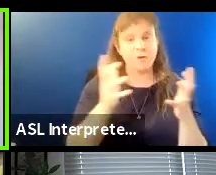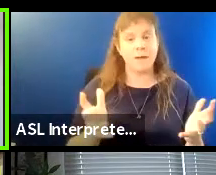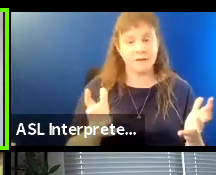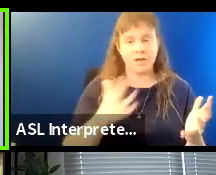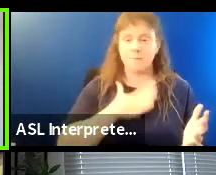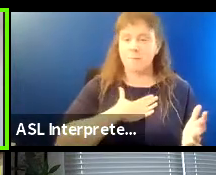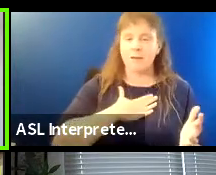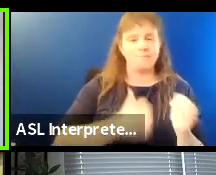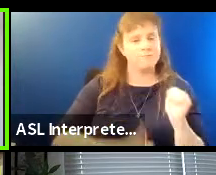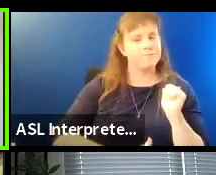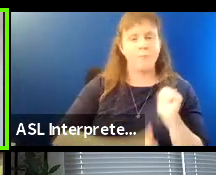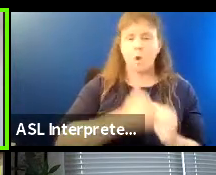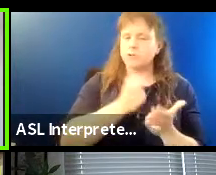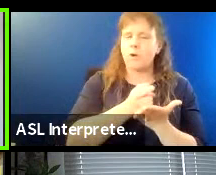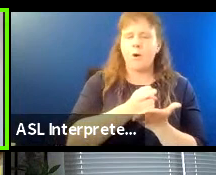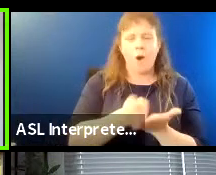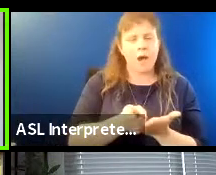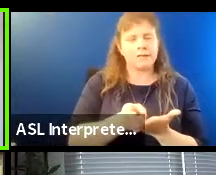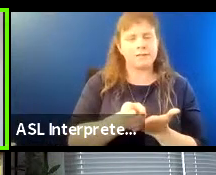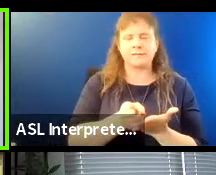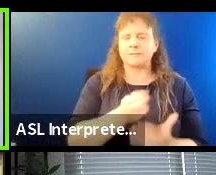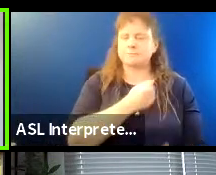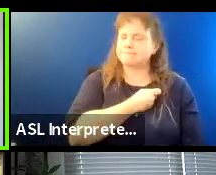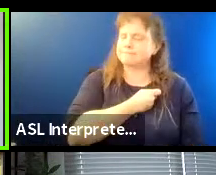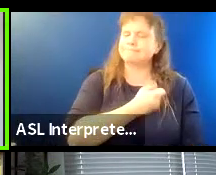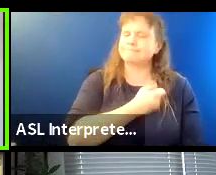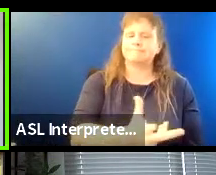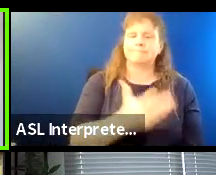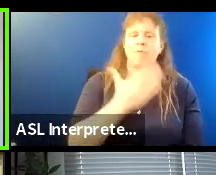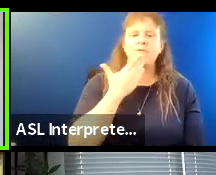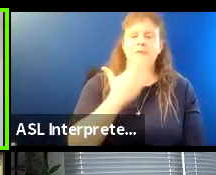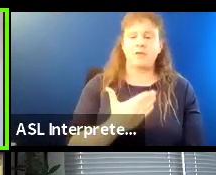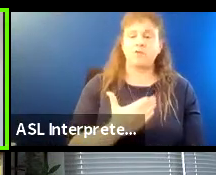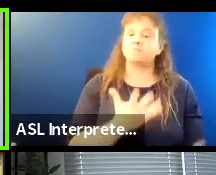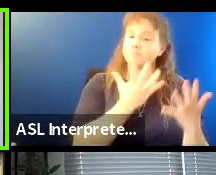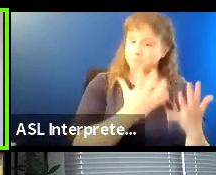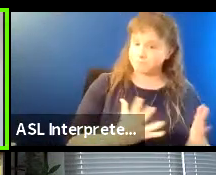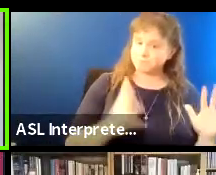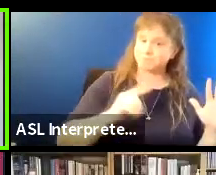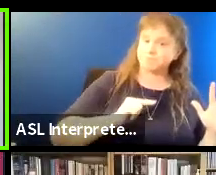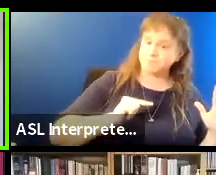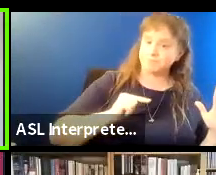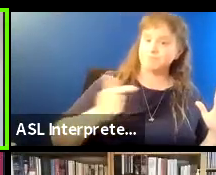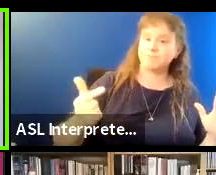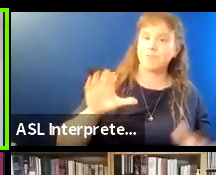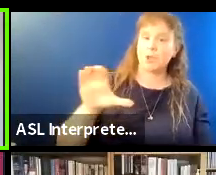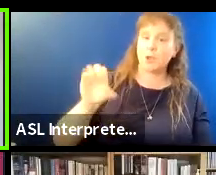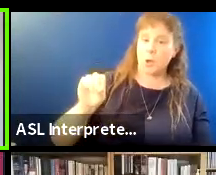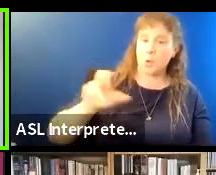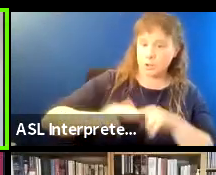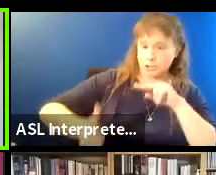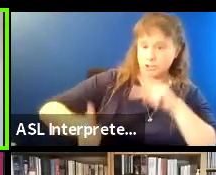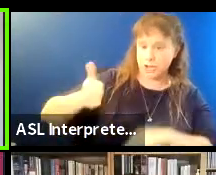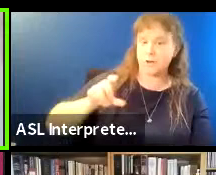most sincere thanks. And I'll turn it over to my esteemed co-chair, Dr. Erica Pond.